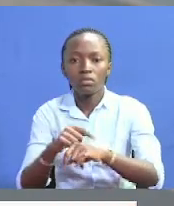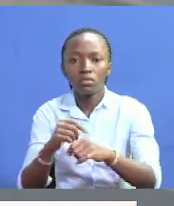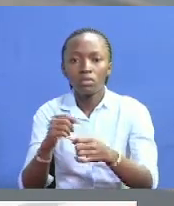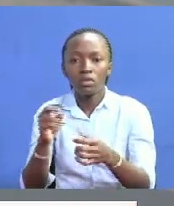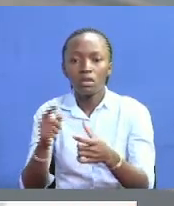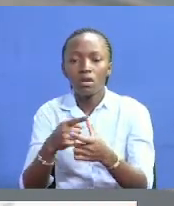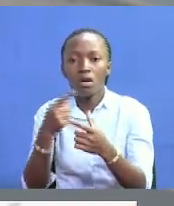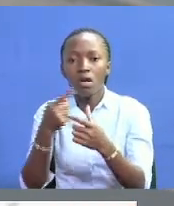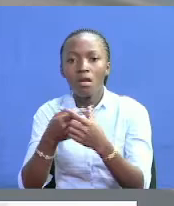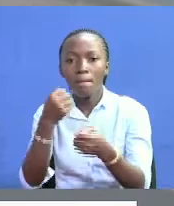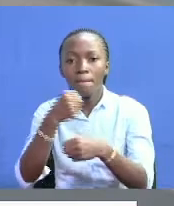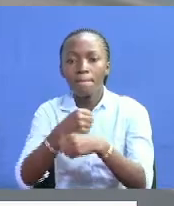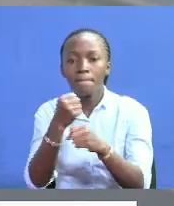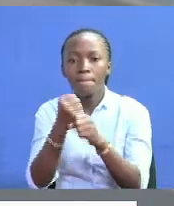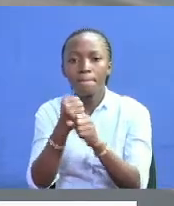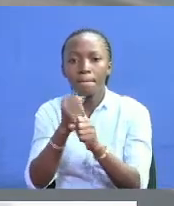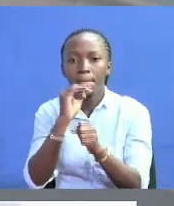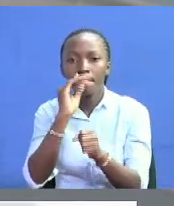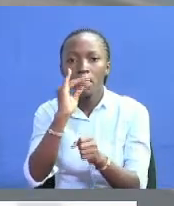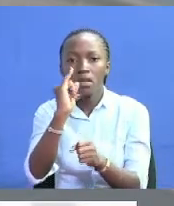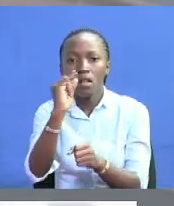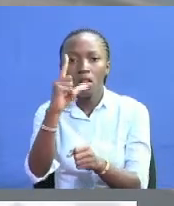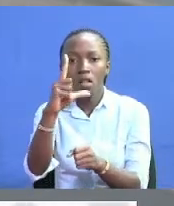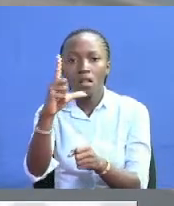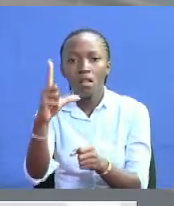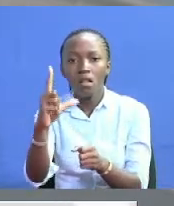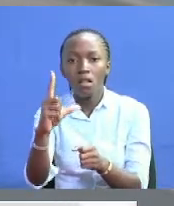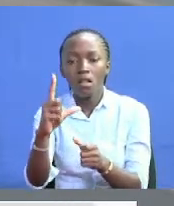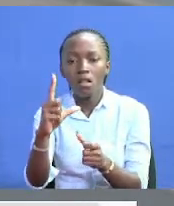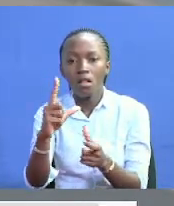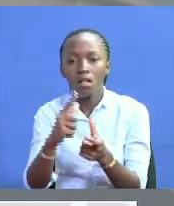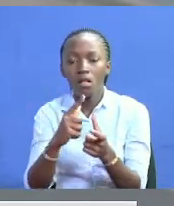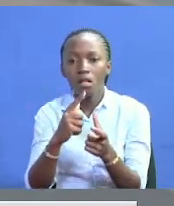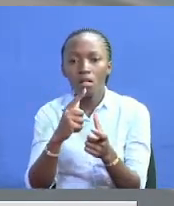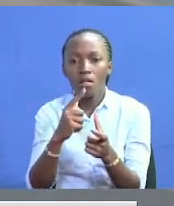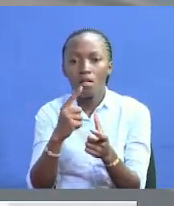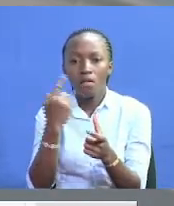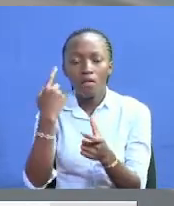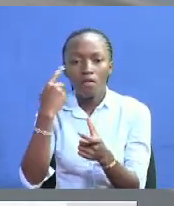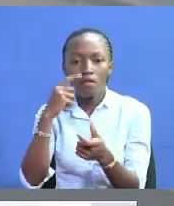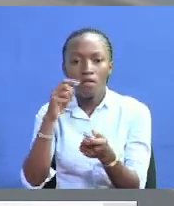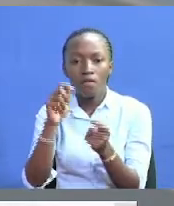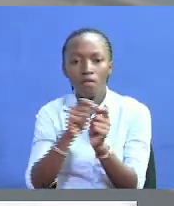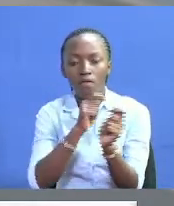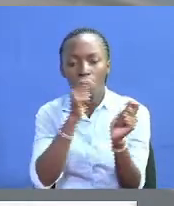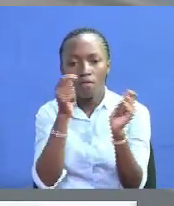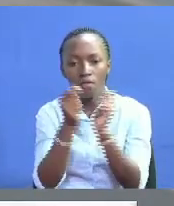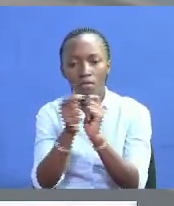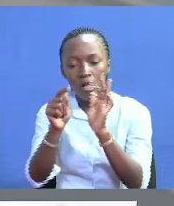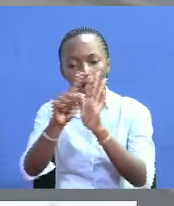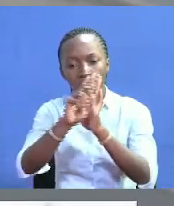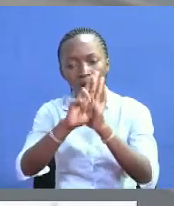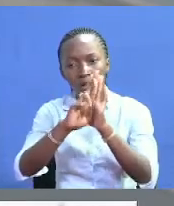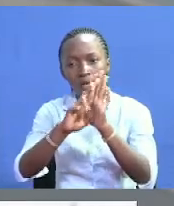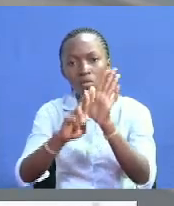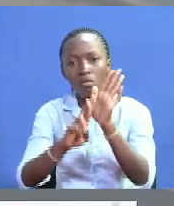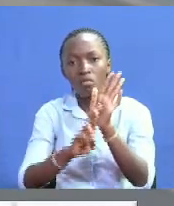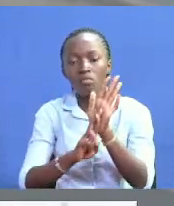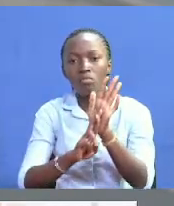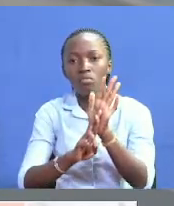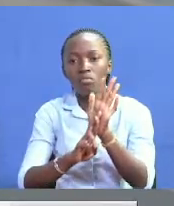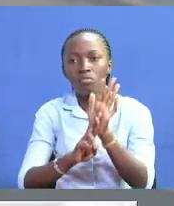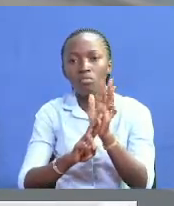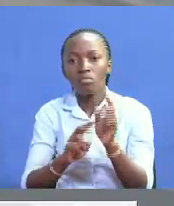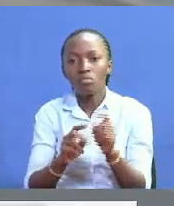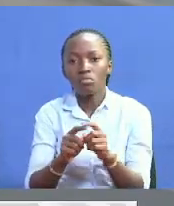draft a bill that maybe would be a game changer now for the delegates bill. Because mostly the unity,